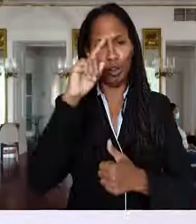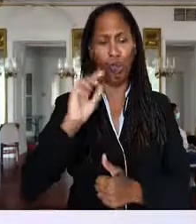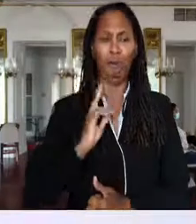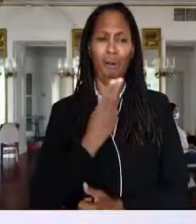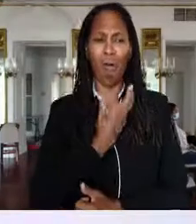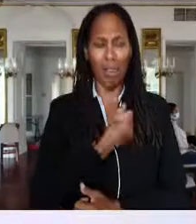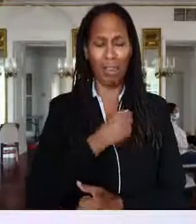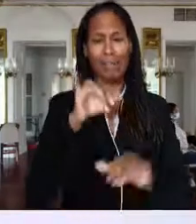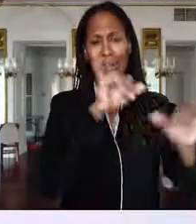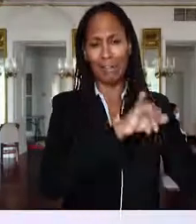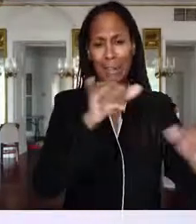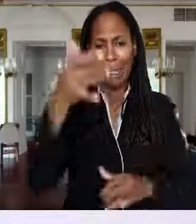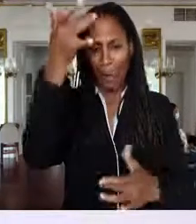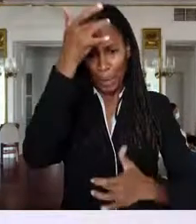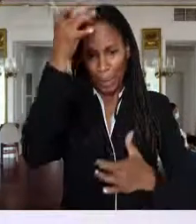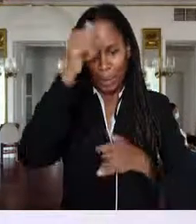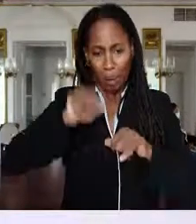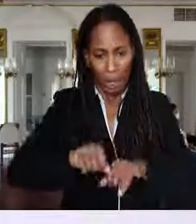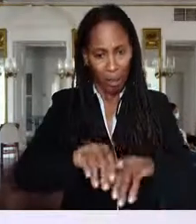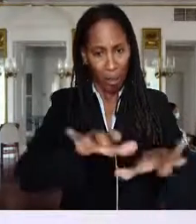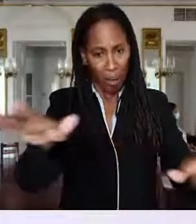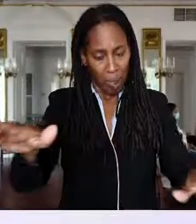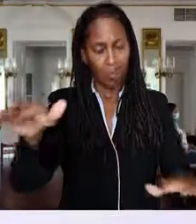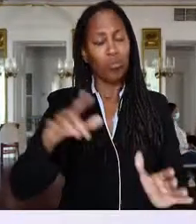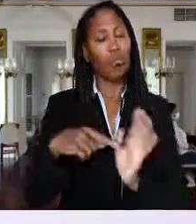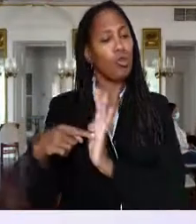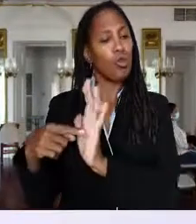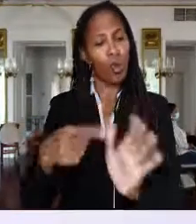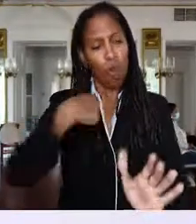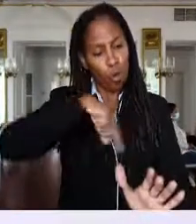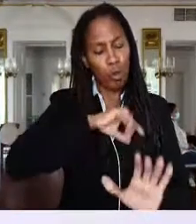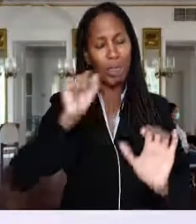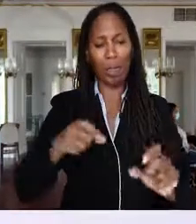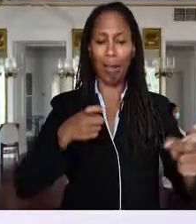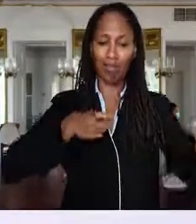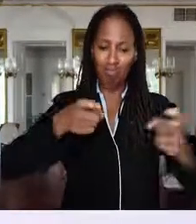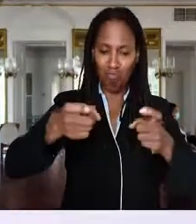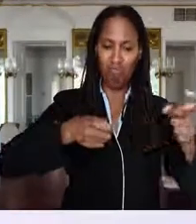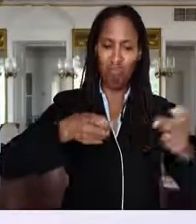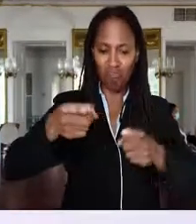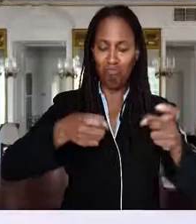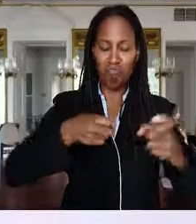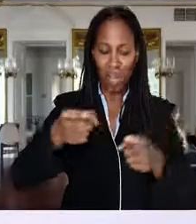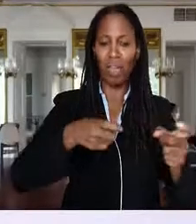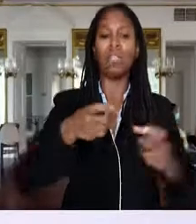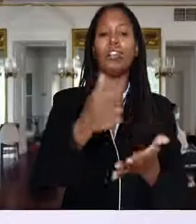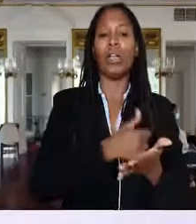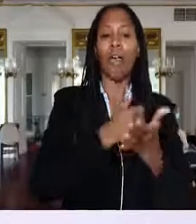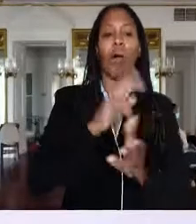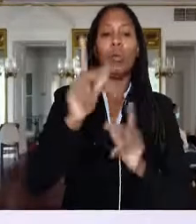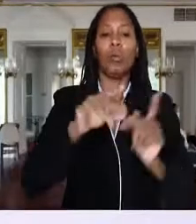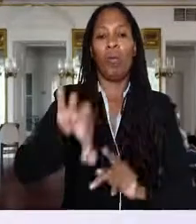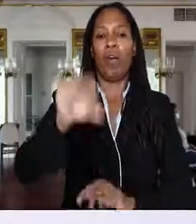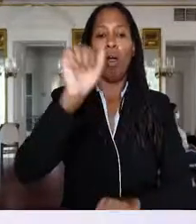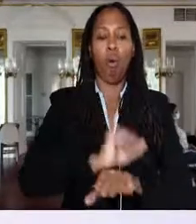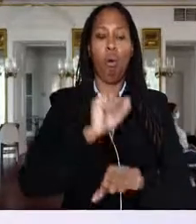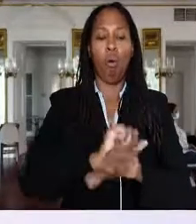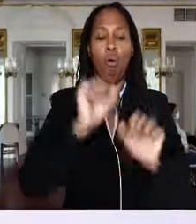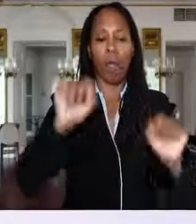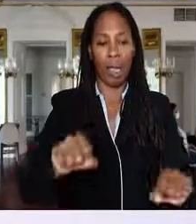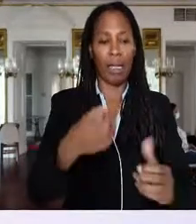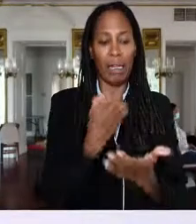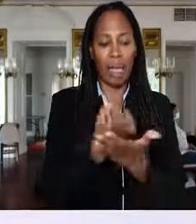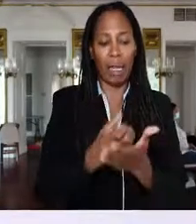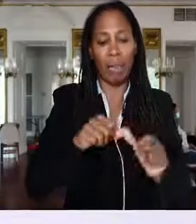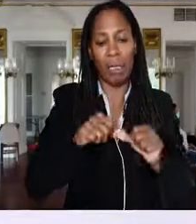we did with the pandemic. We'll prove out and show that we can manage this situation, put people to work, and keep our economy flowing.